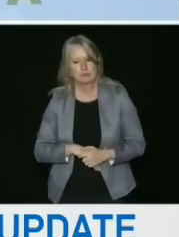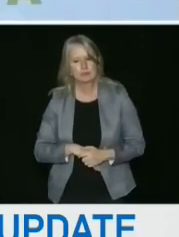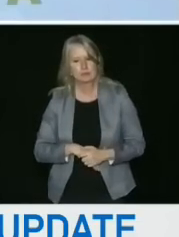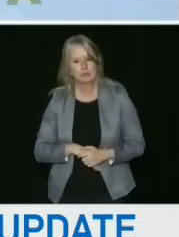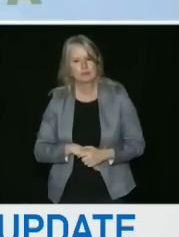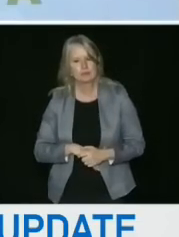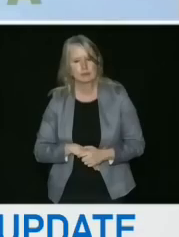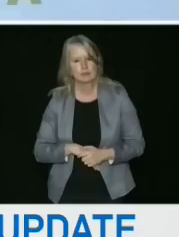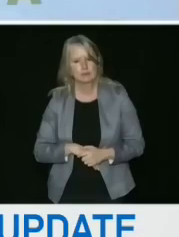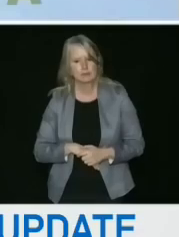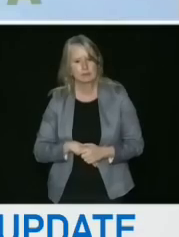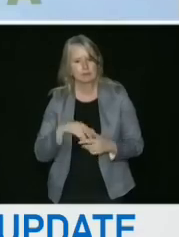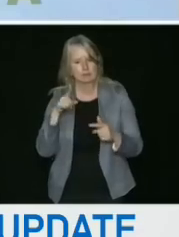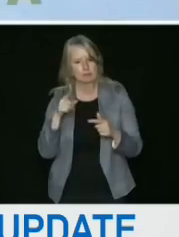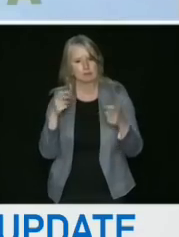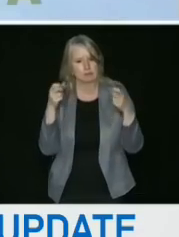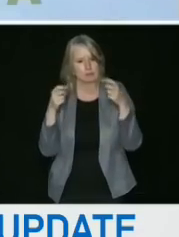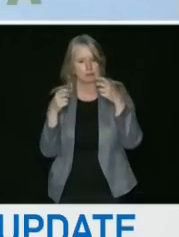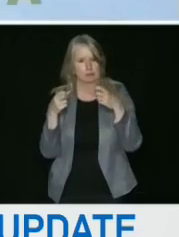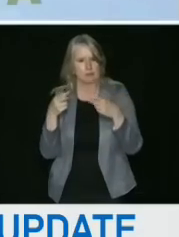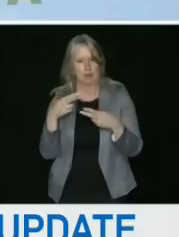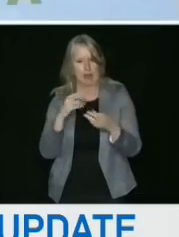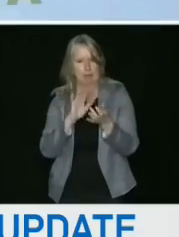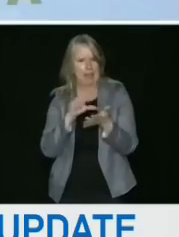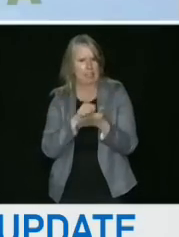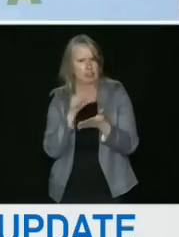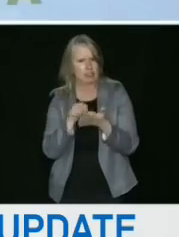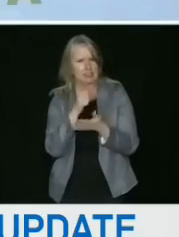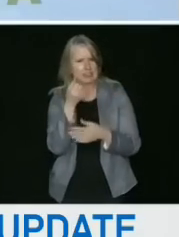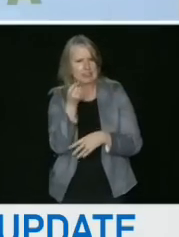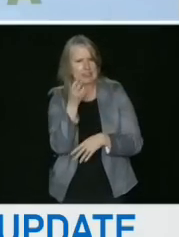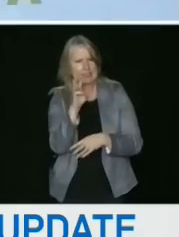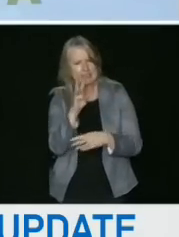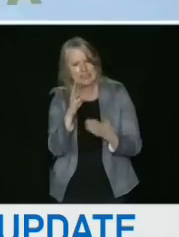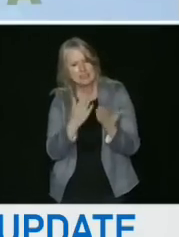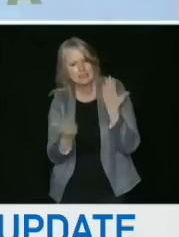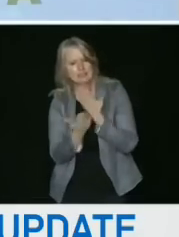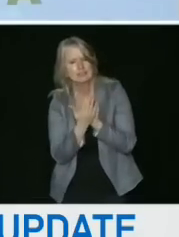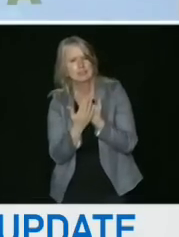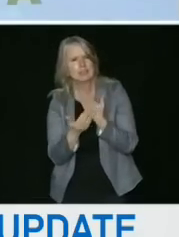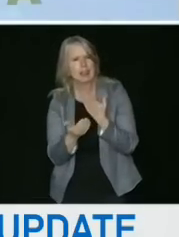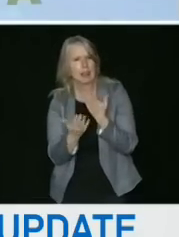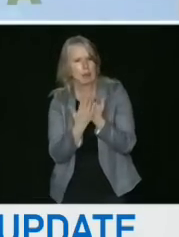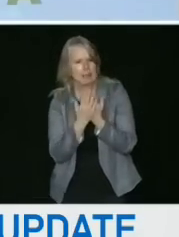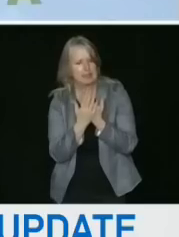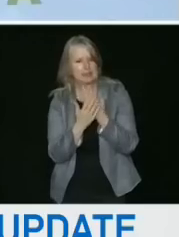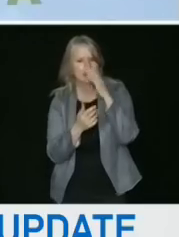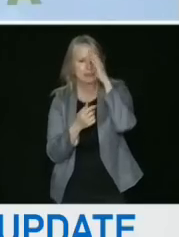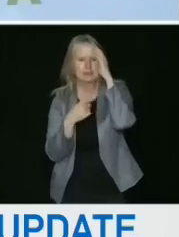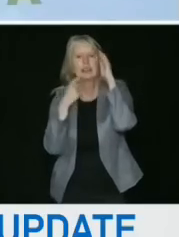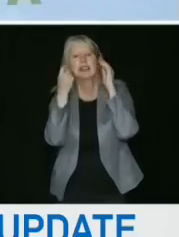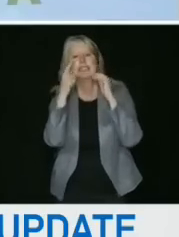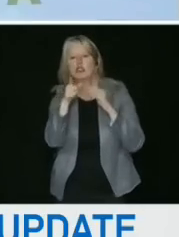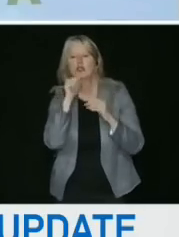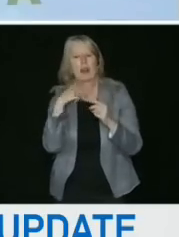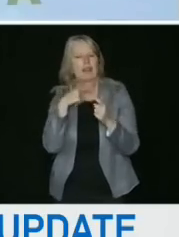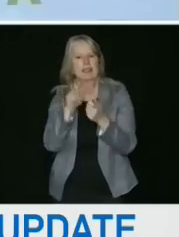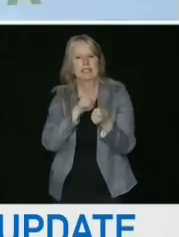curve on page 16 in the appendix. I know that you say that you don't have the